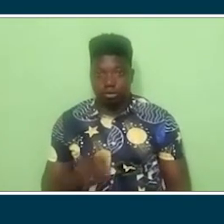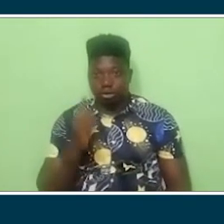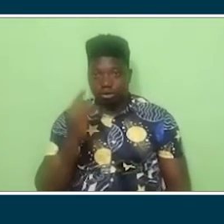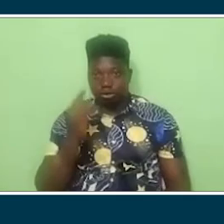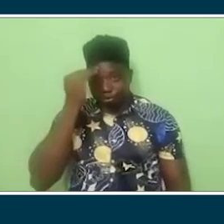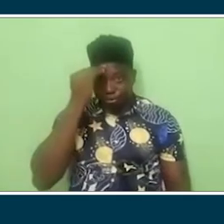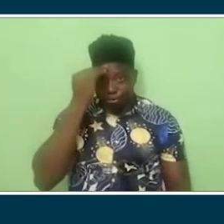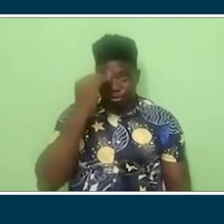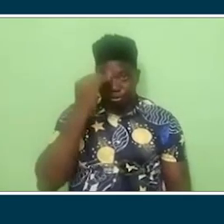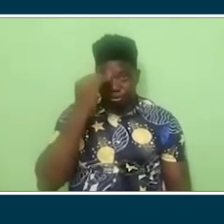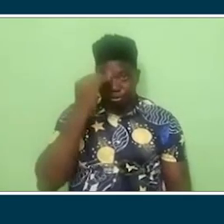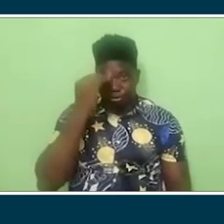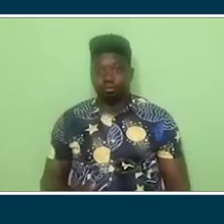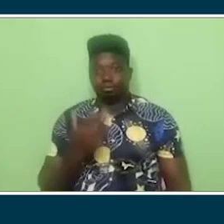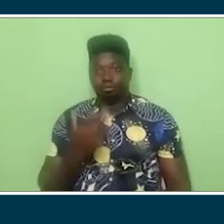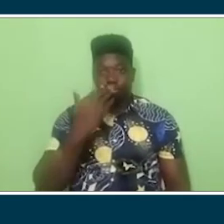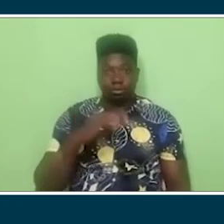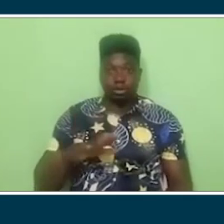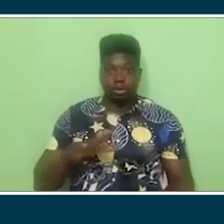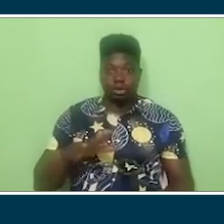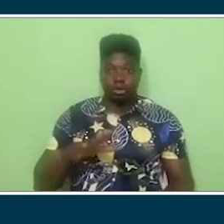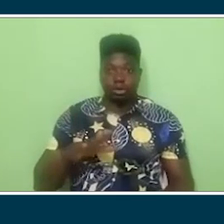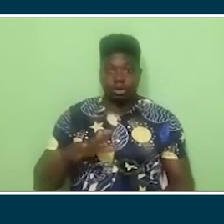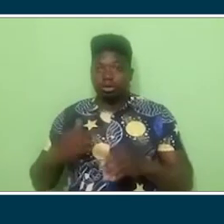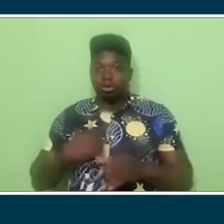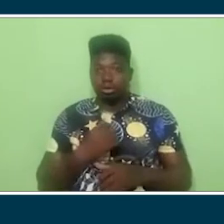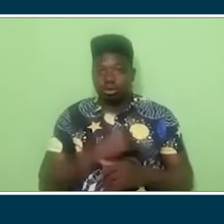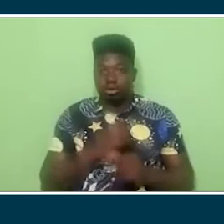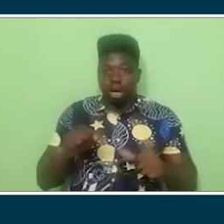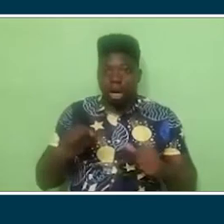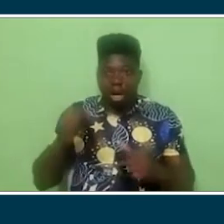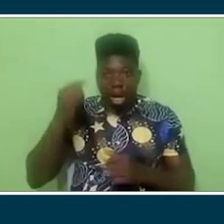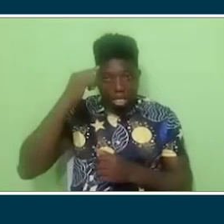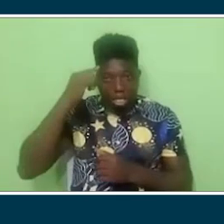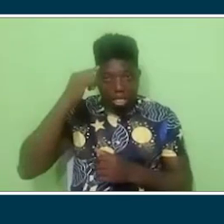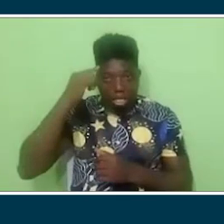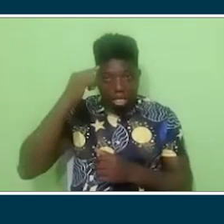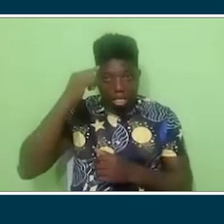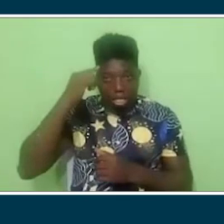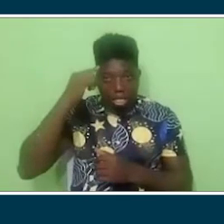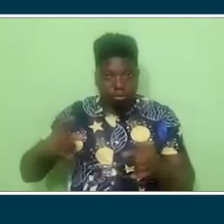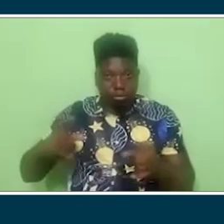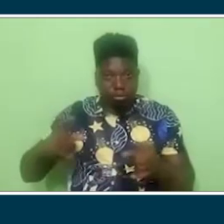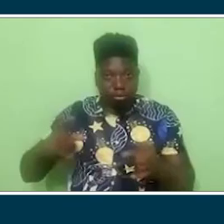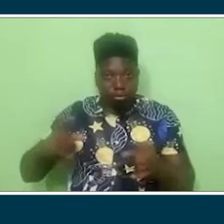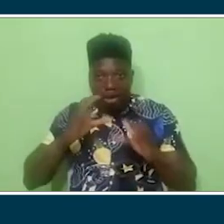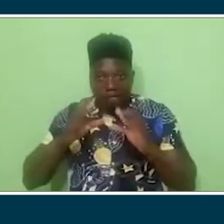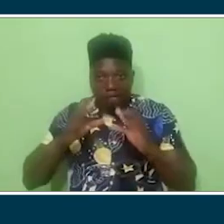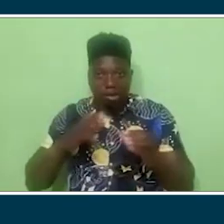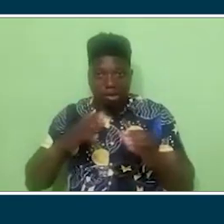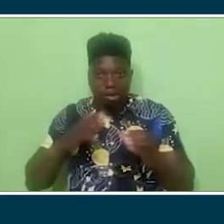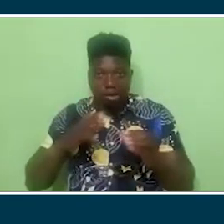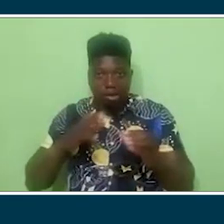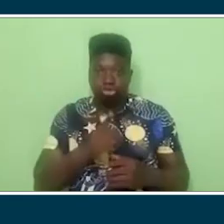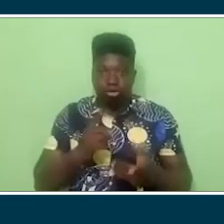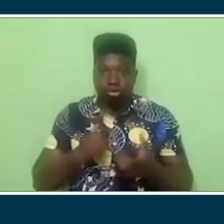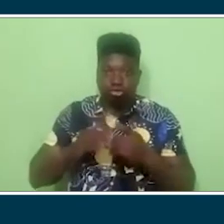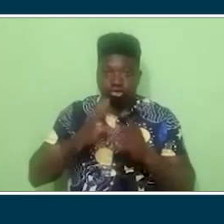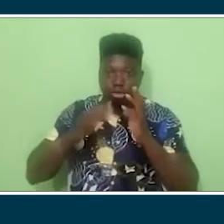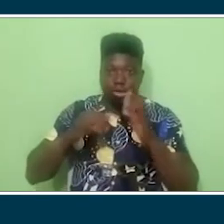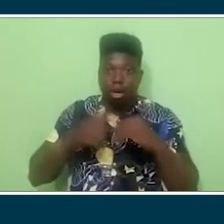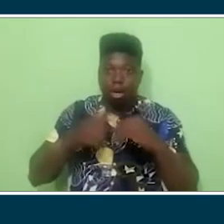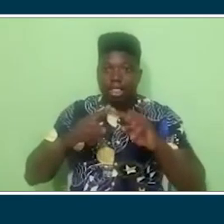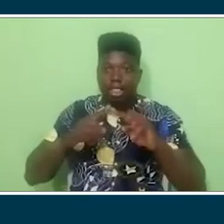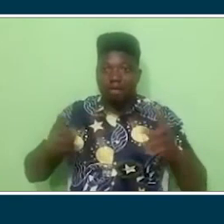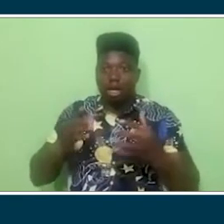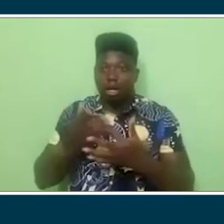bad actors, and I think it's a different conversation actually to talk about the difference between harm and abuse, and when that's at play within an individual, how you address